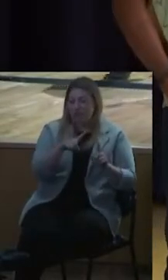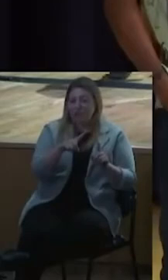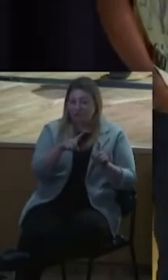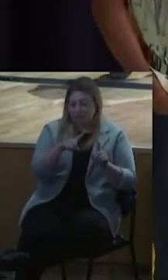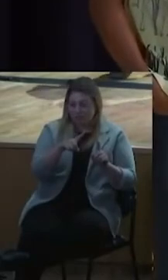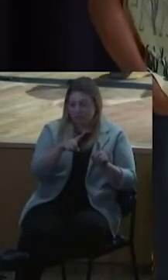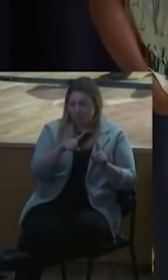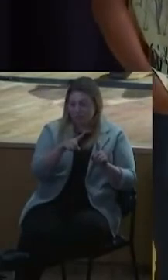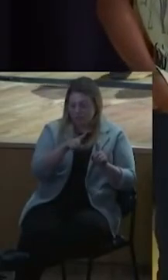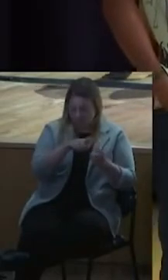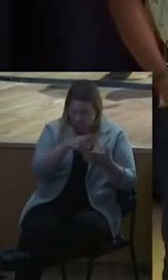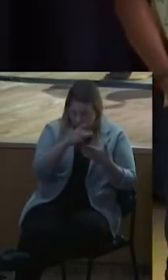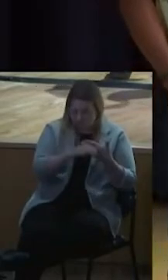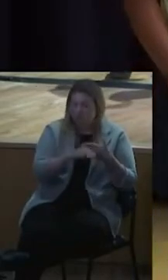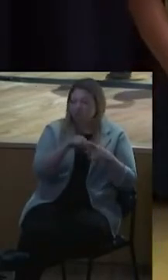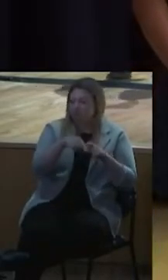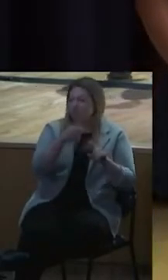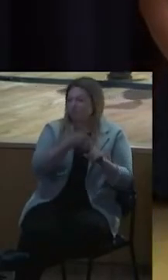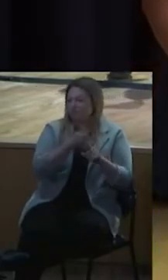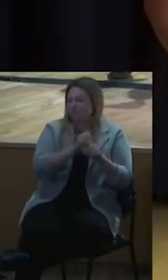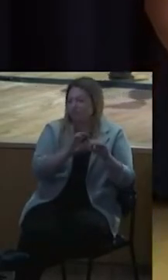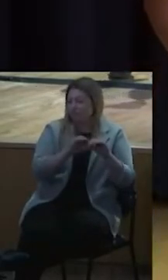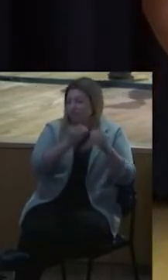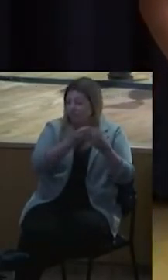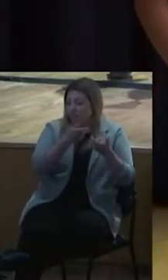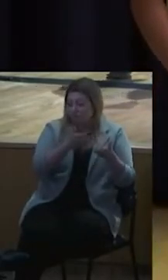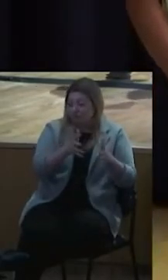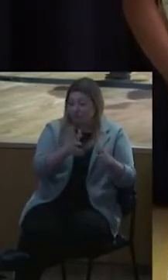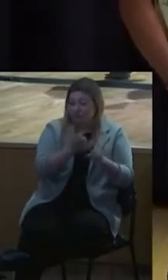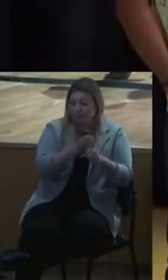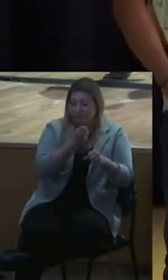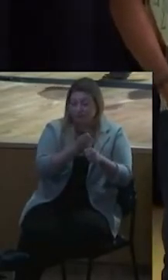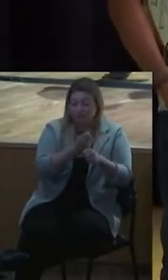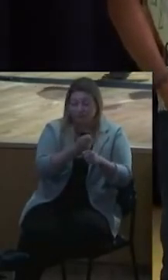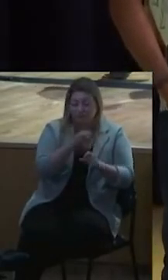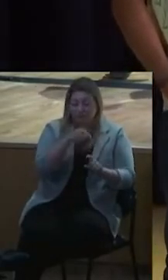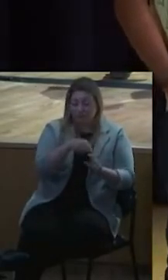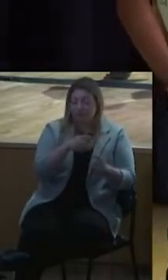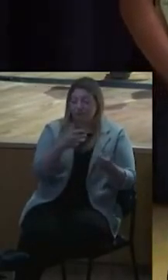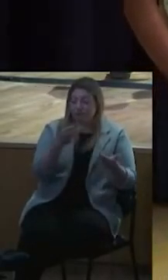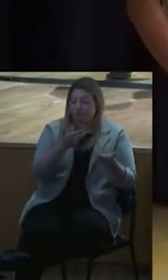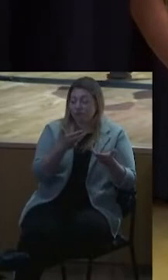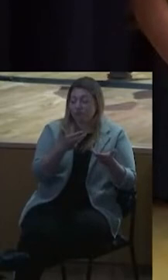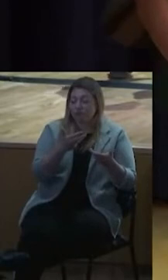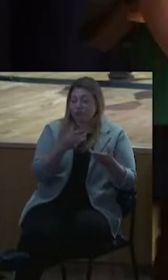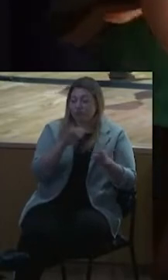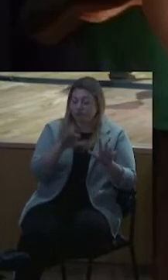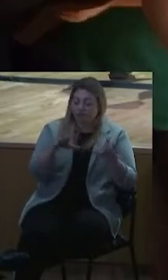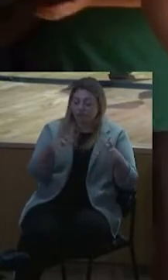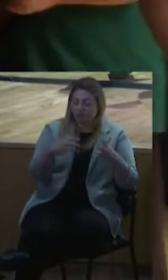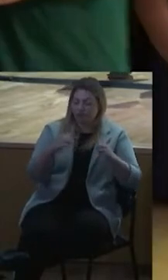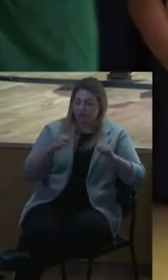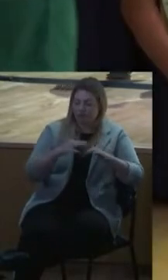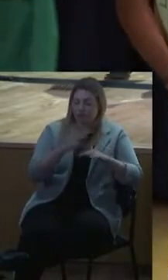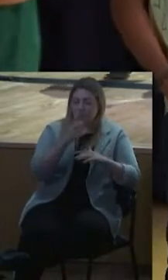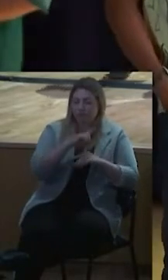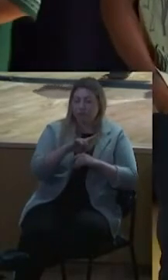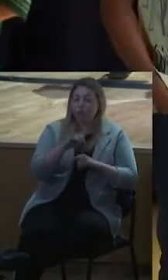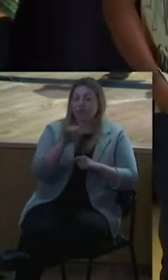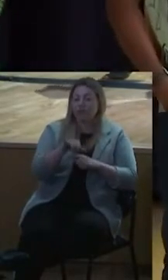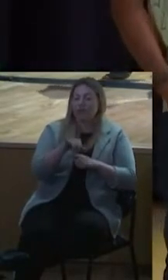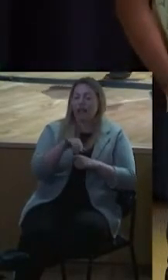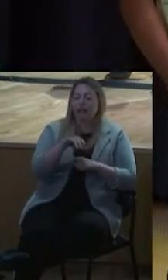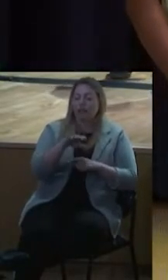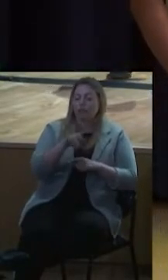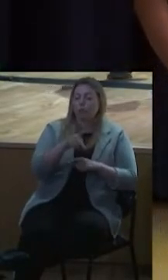Awamo, which is the organization that has helped to create this hui, or this collective gathering of fish pond organizations